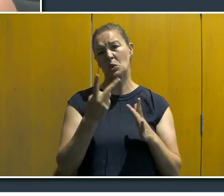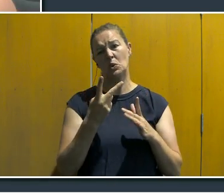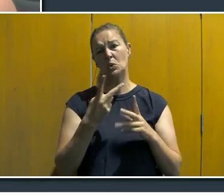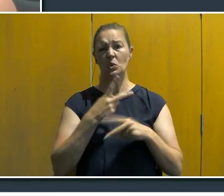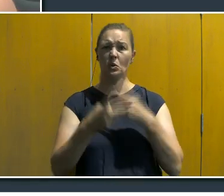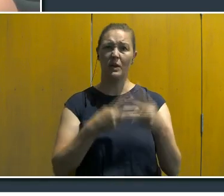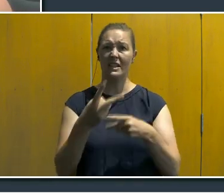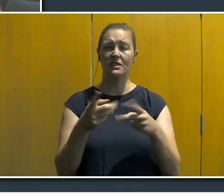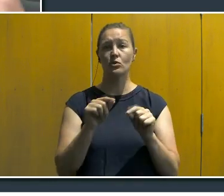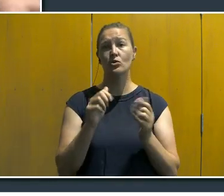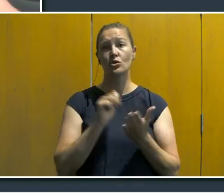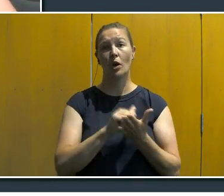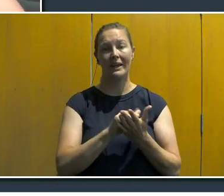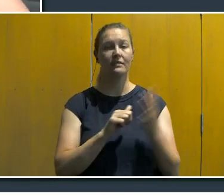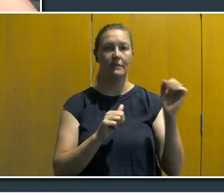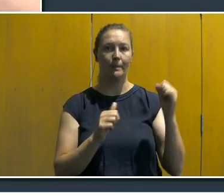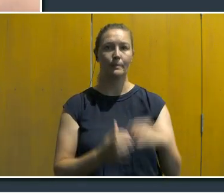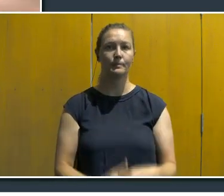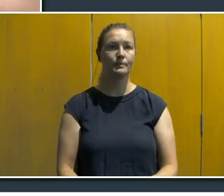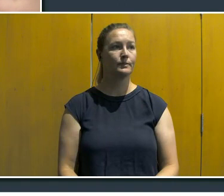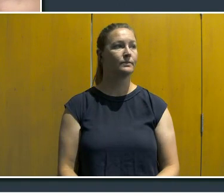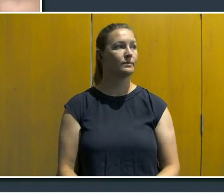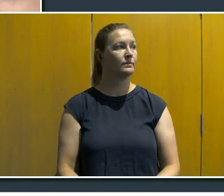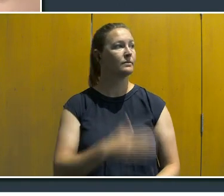and the like? Yep. Thank you.